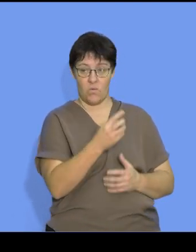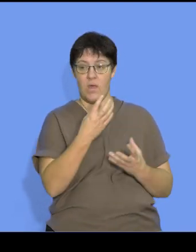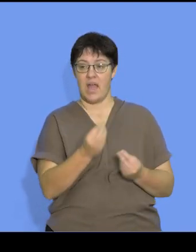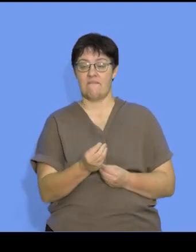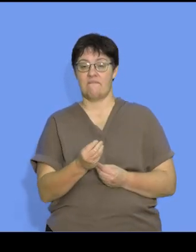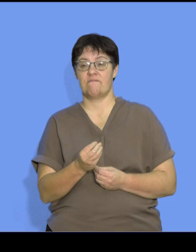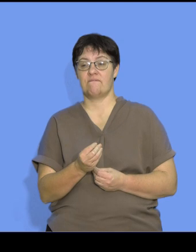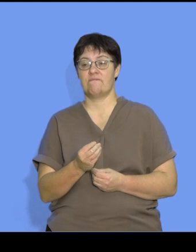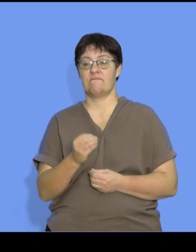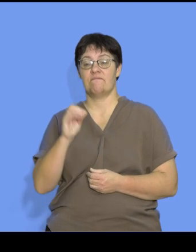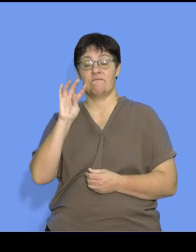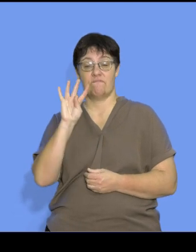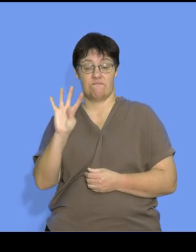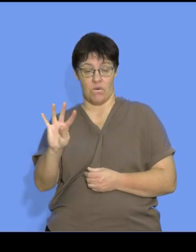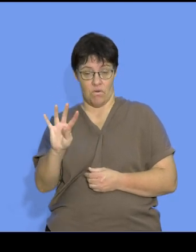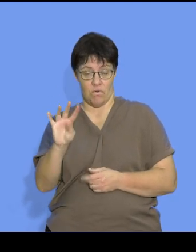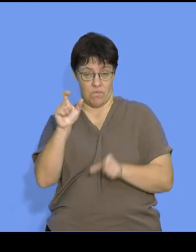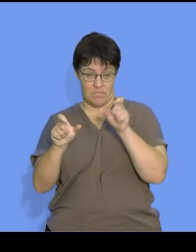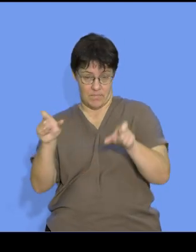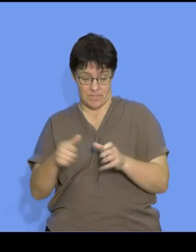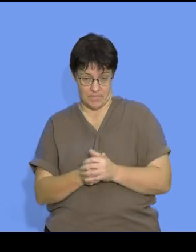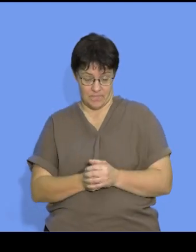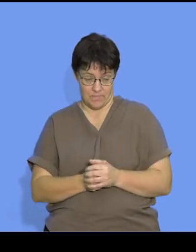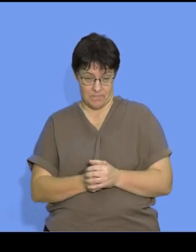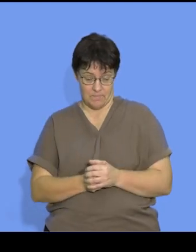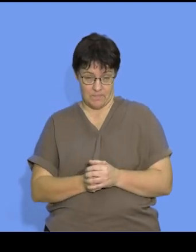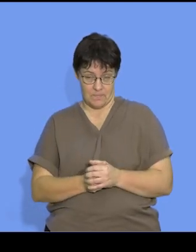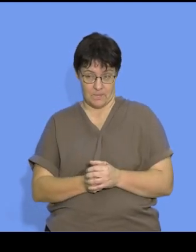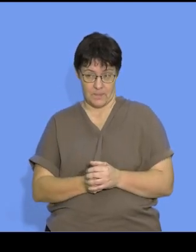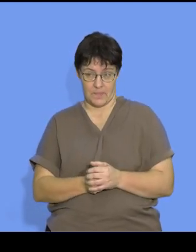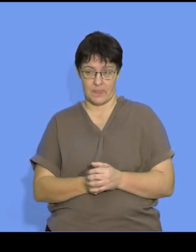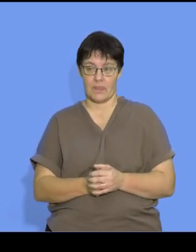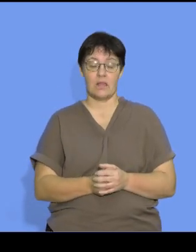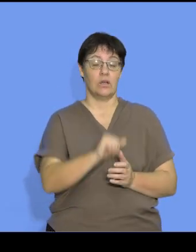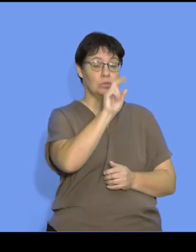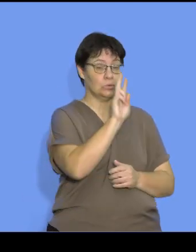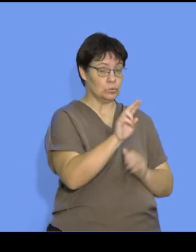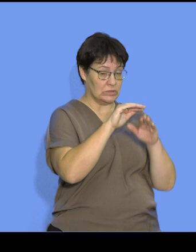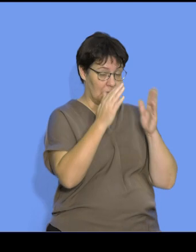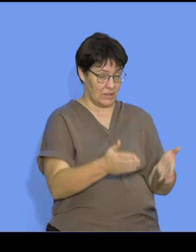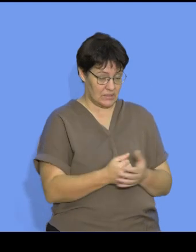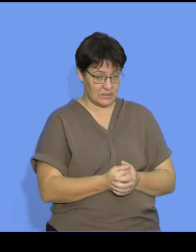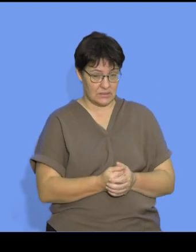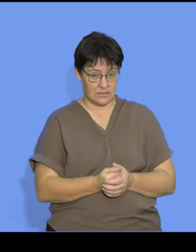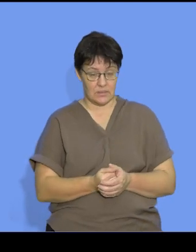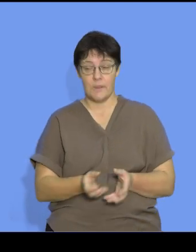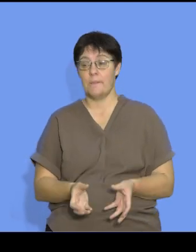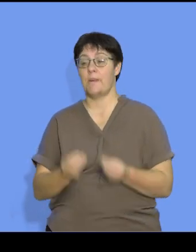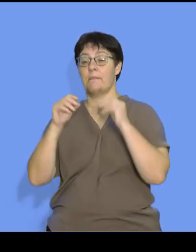I have 4 students. At 2 tables, I